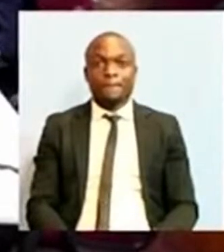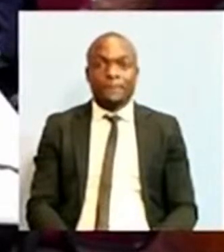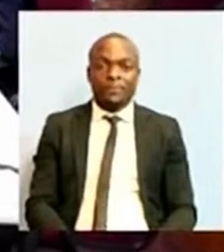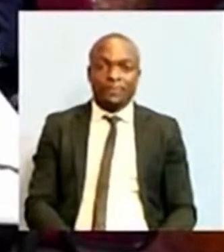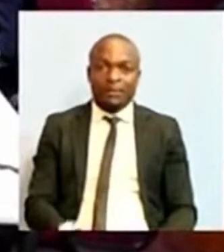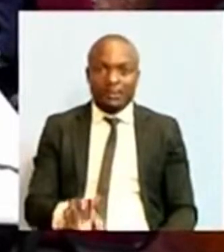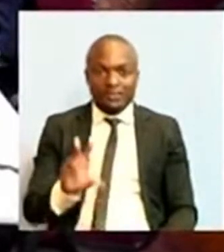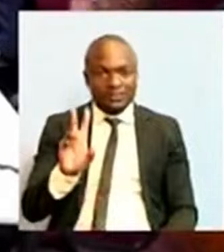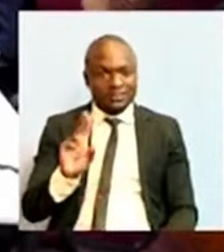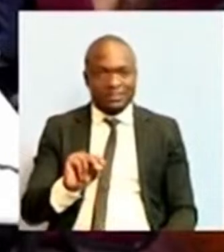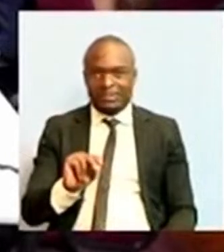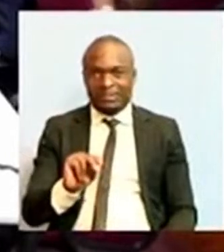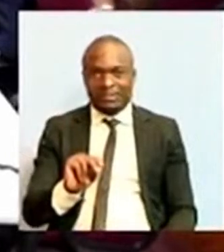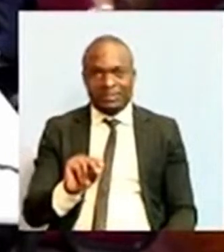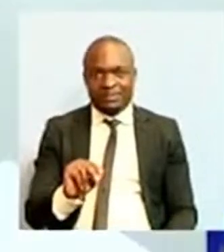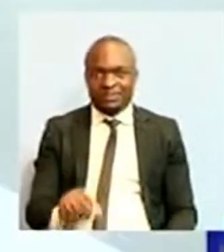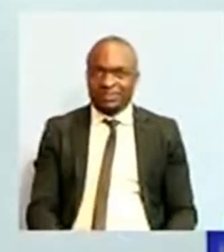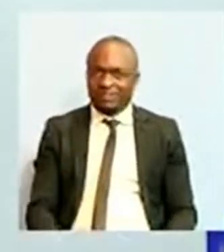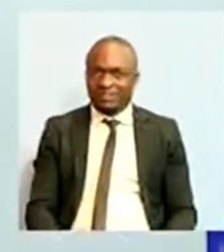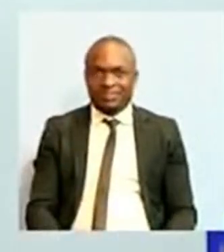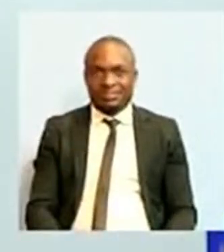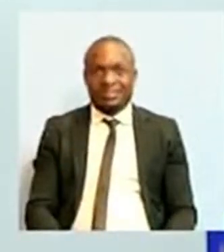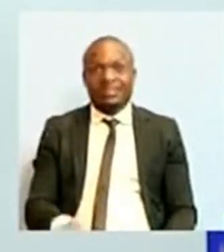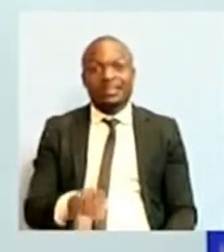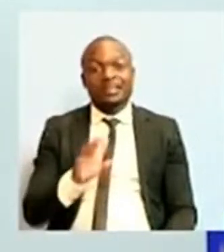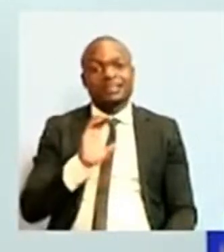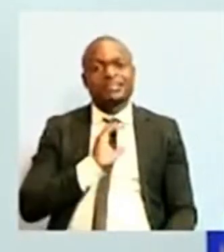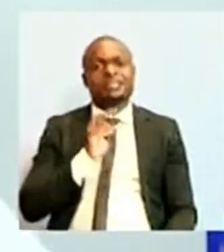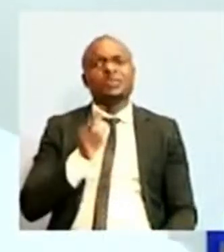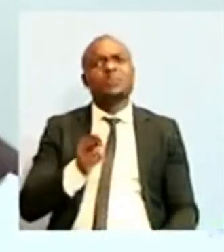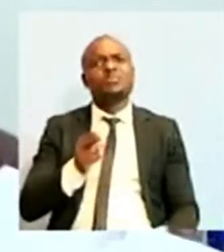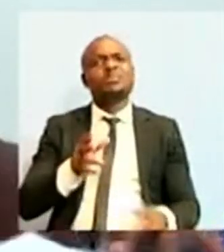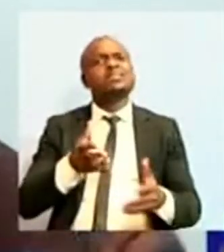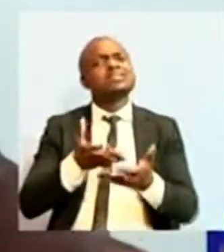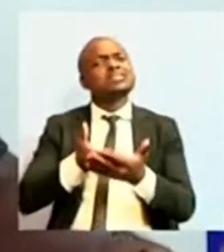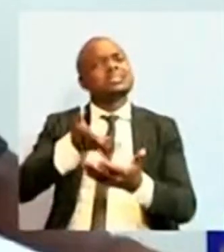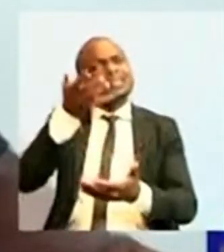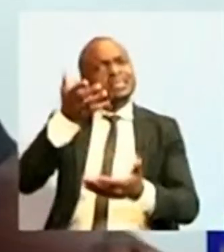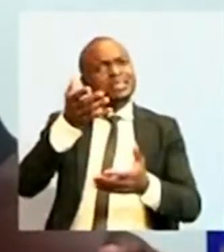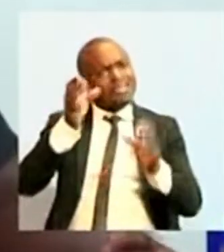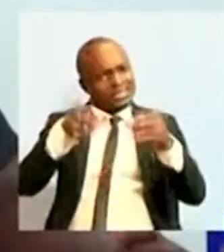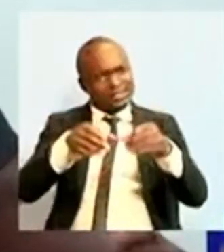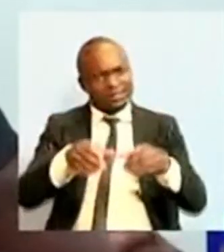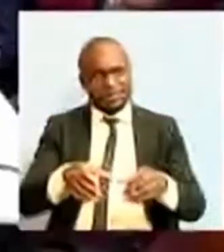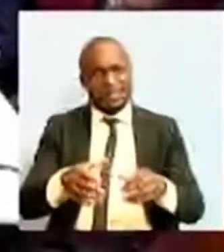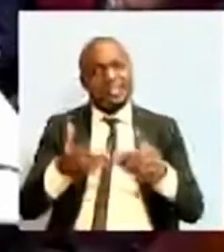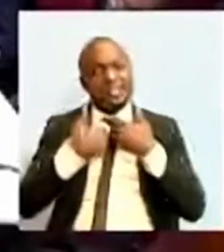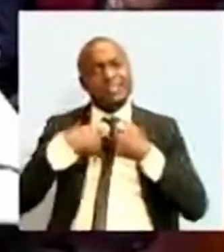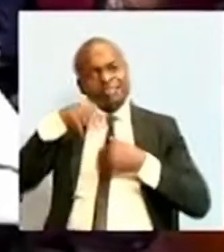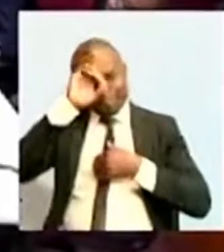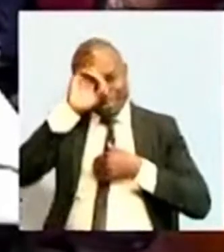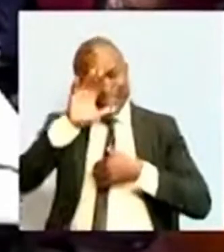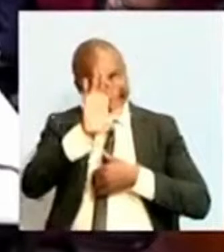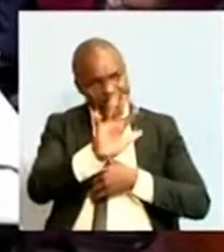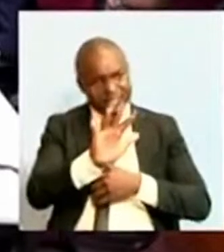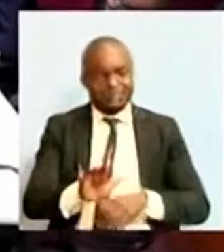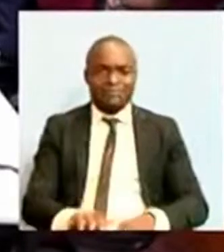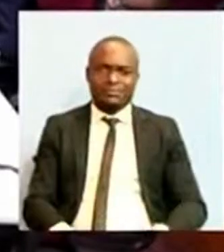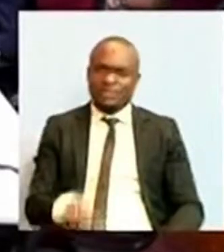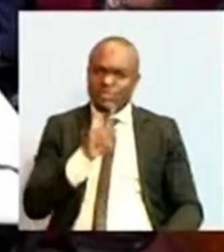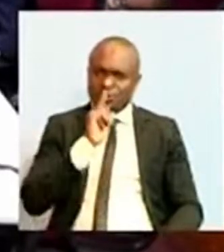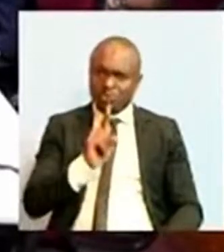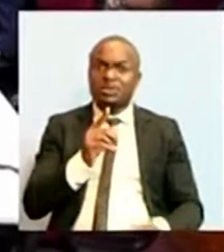No, Chirabombo is a very rich council. They have mines. Yes, Chair. Chirabombo is a very rich council, as you are putting it.